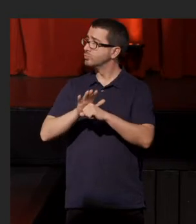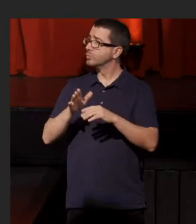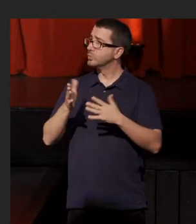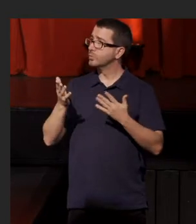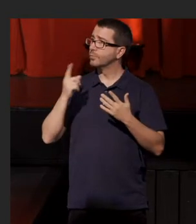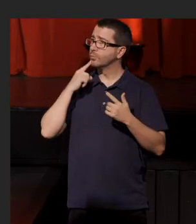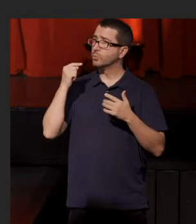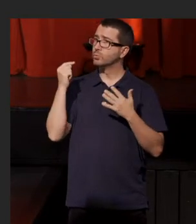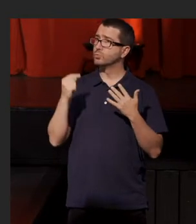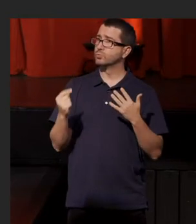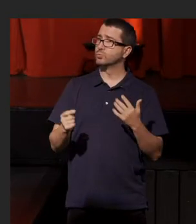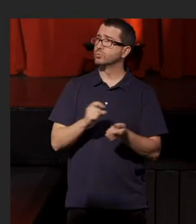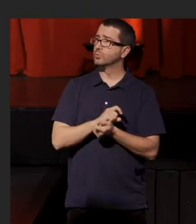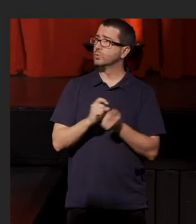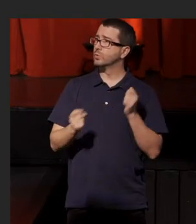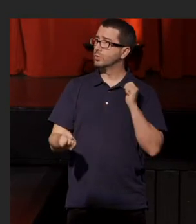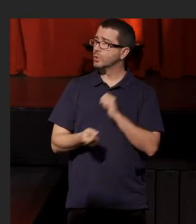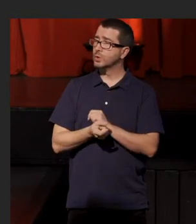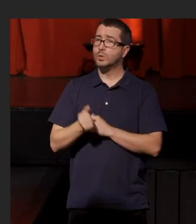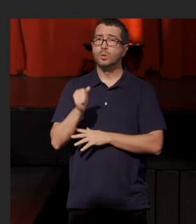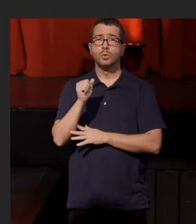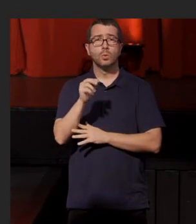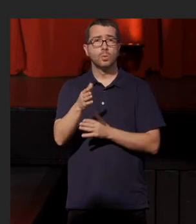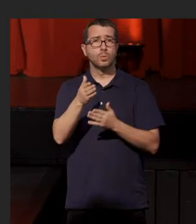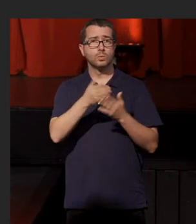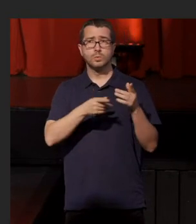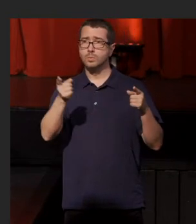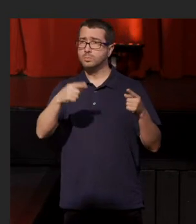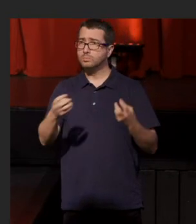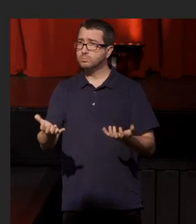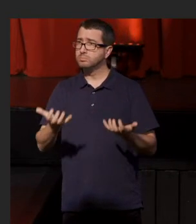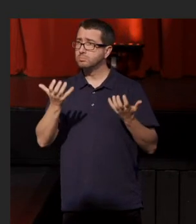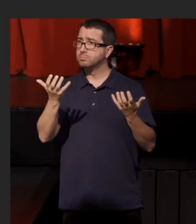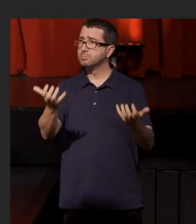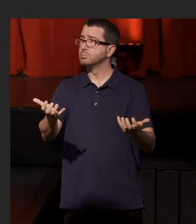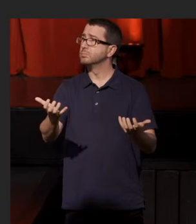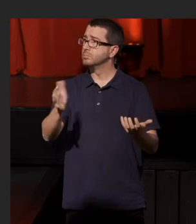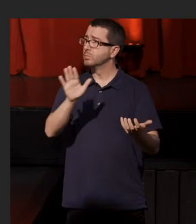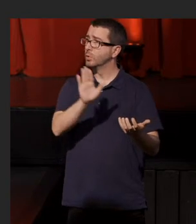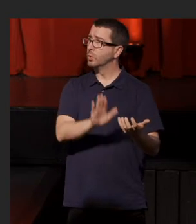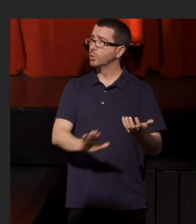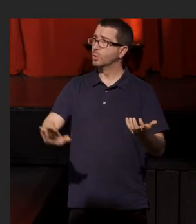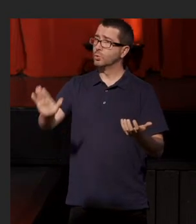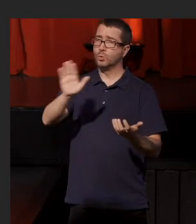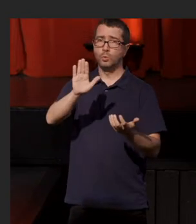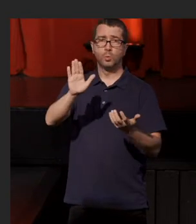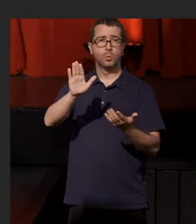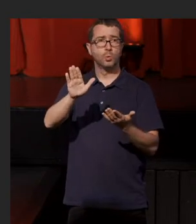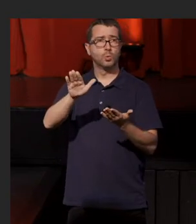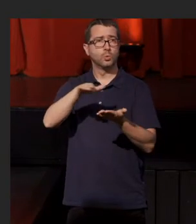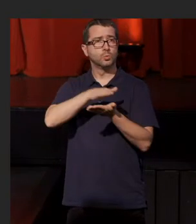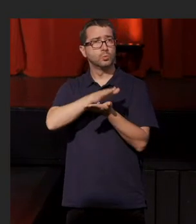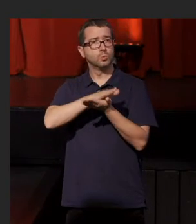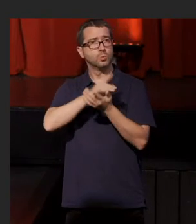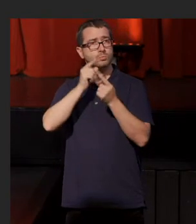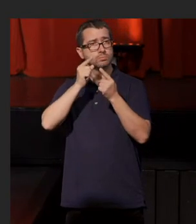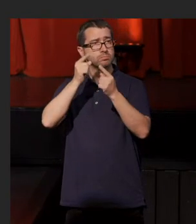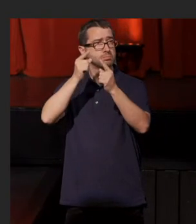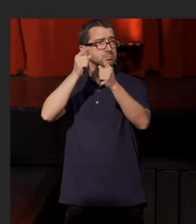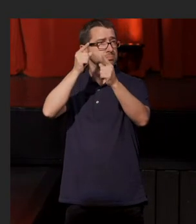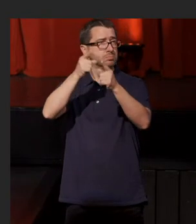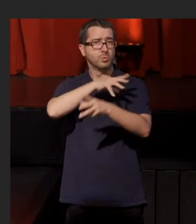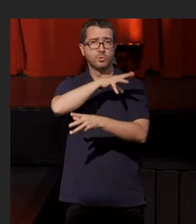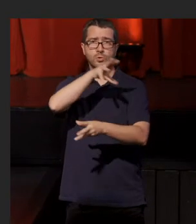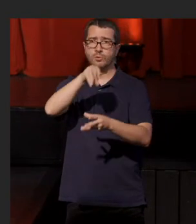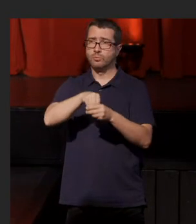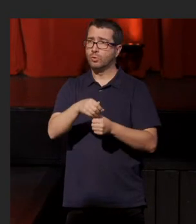or perhaps for some of you who are in the audience and in your academic journey, getting involved in some of those